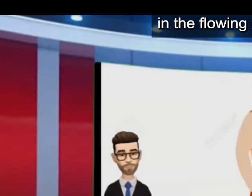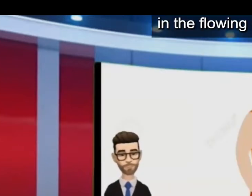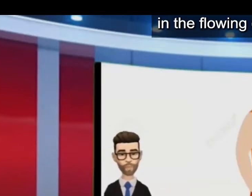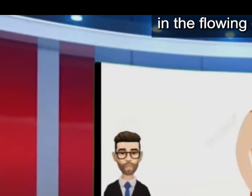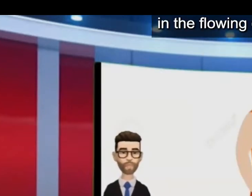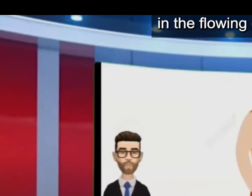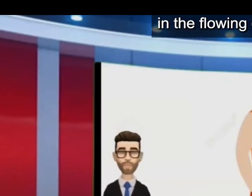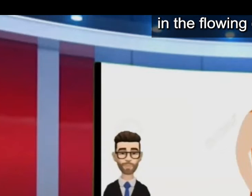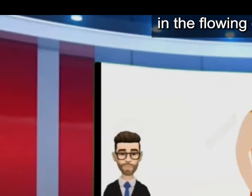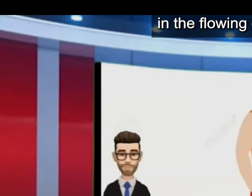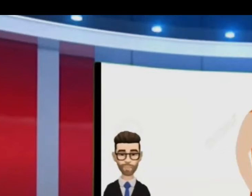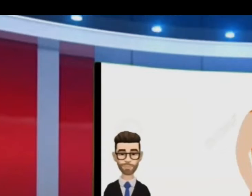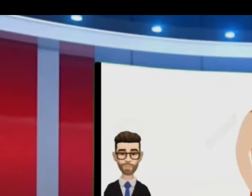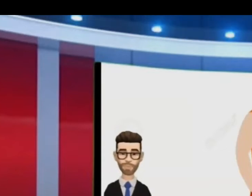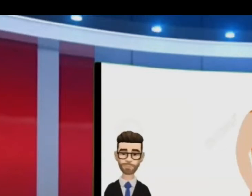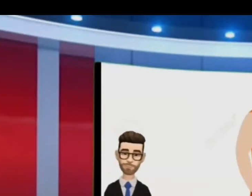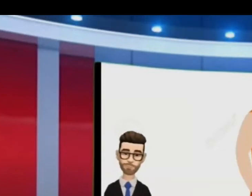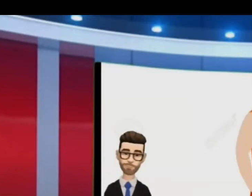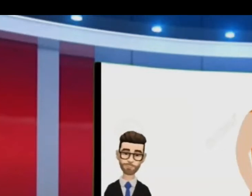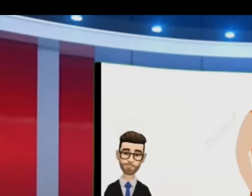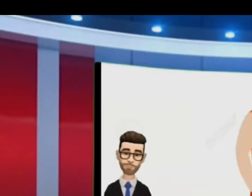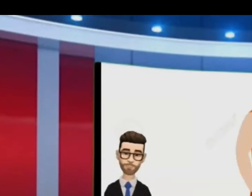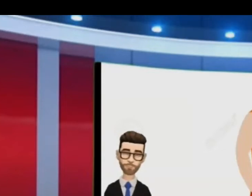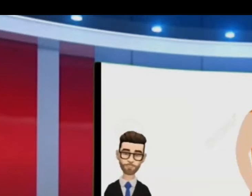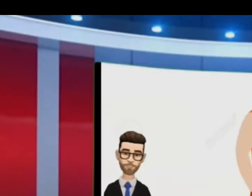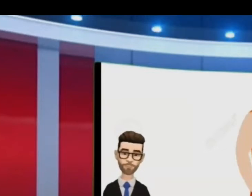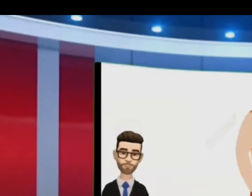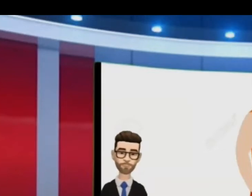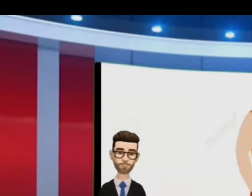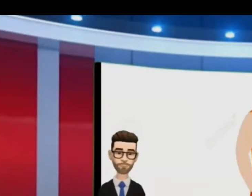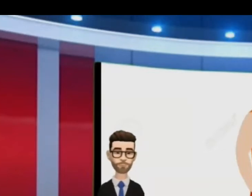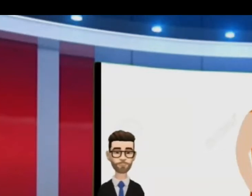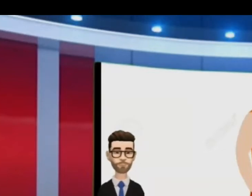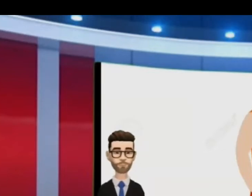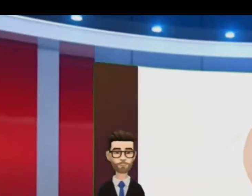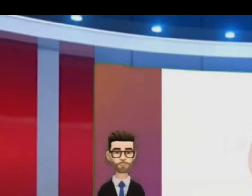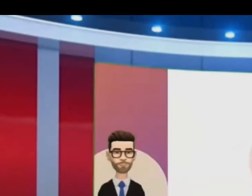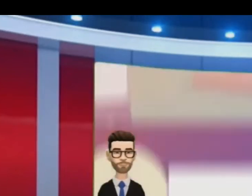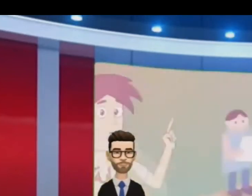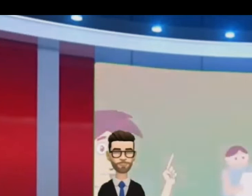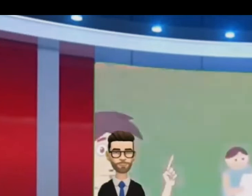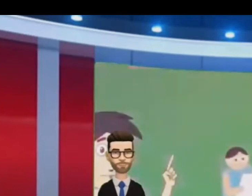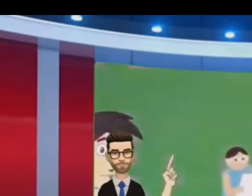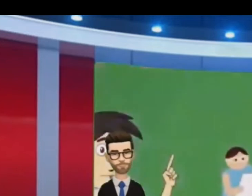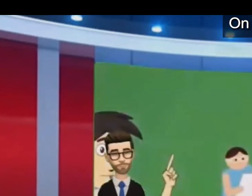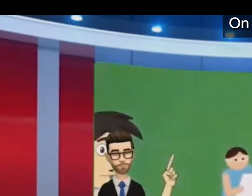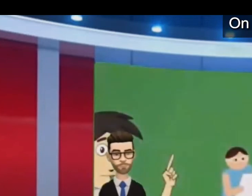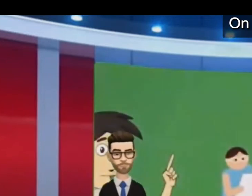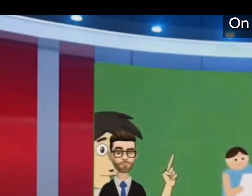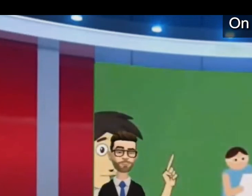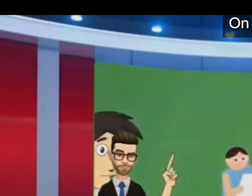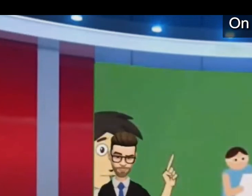I recovered gradually and got a prosthetic limb at the International Red Cross Center in Erbil Governorate.